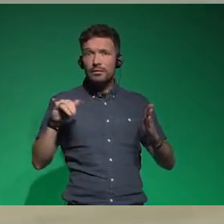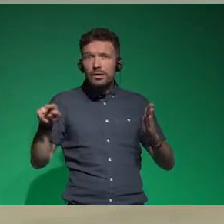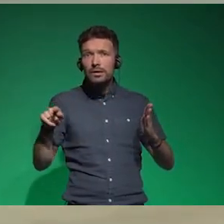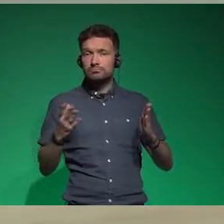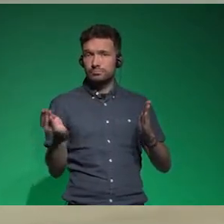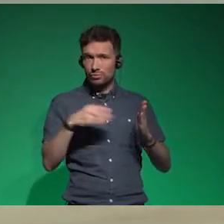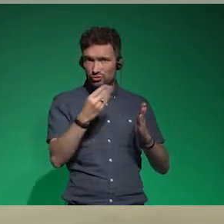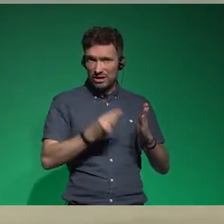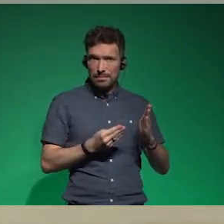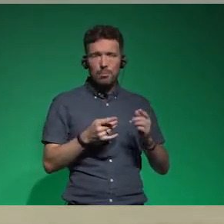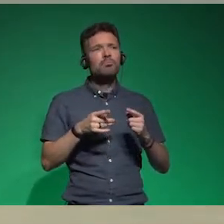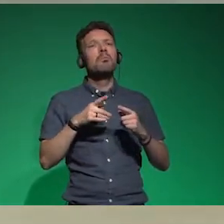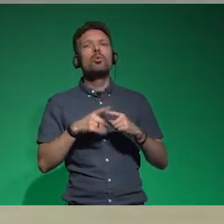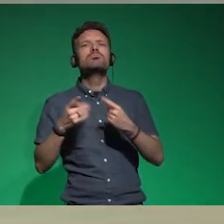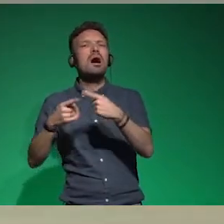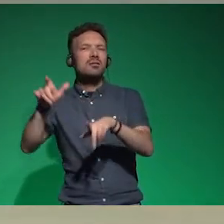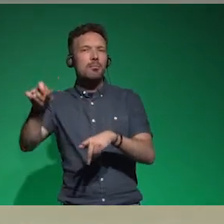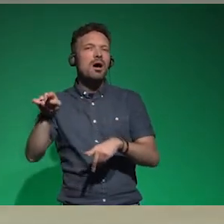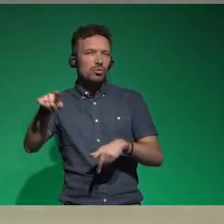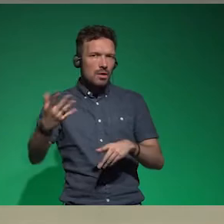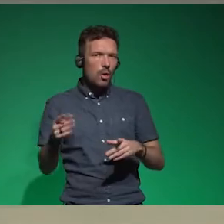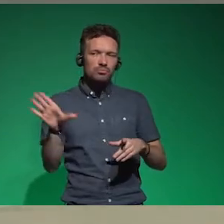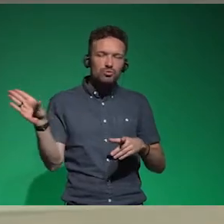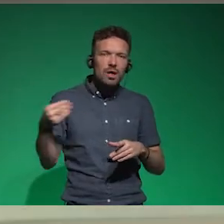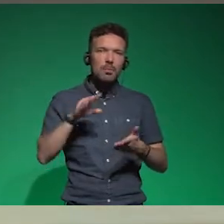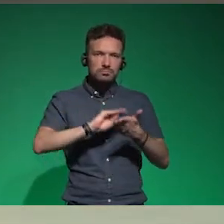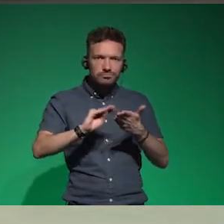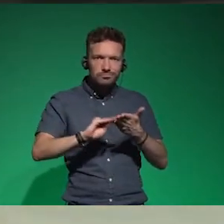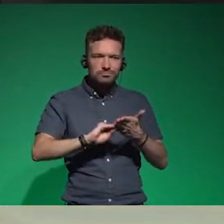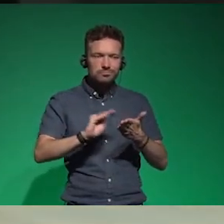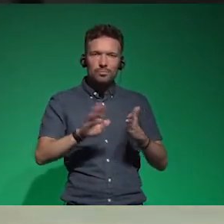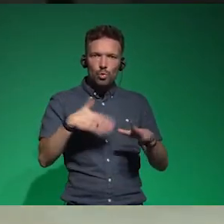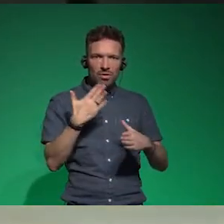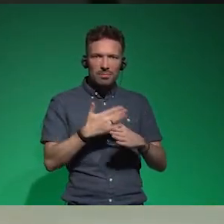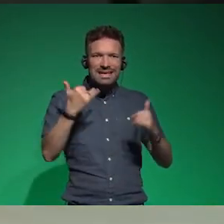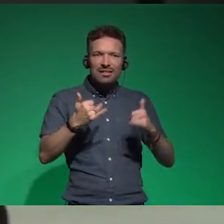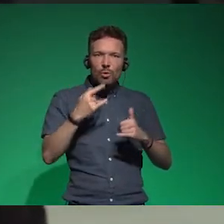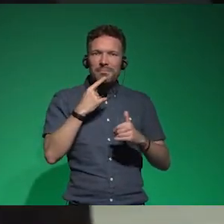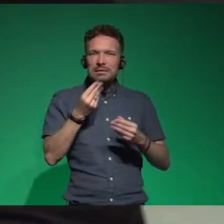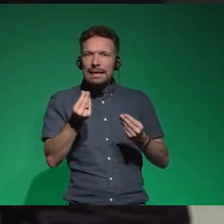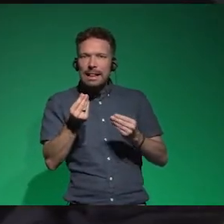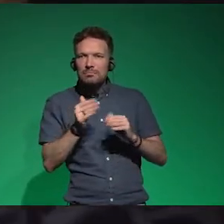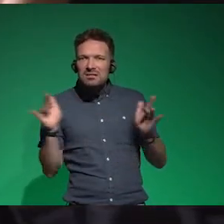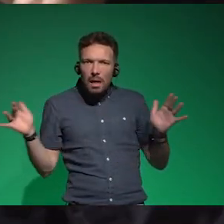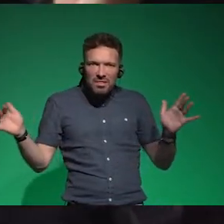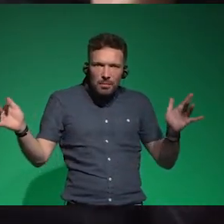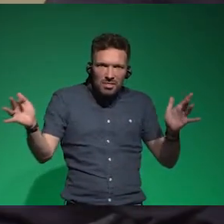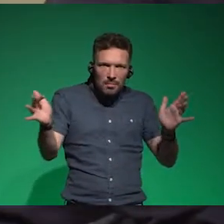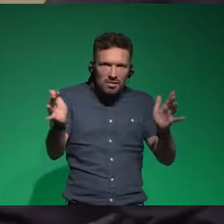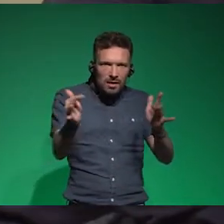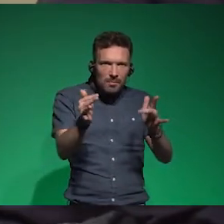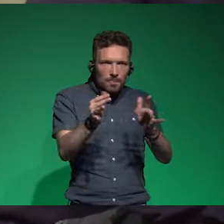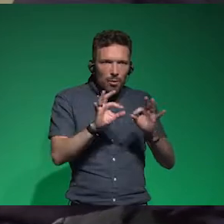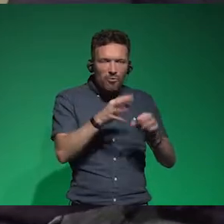do fundraising to publish a book. It's actually about the history of Rimbang Baling and the coffee plantation in there.